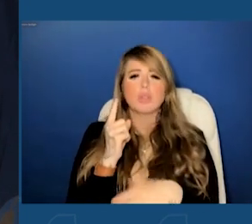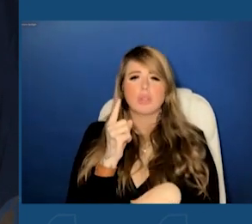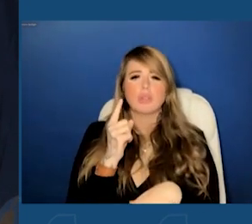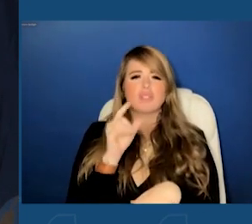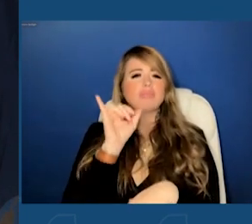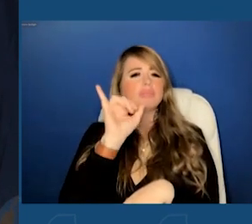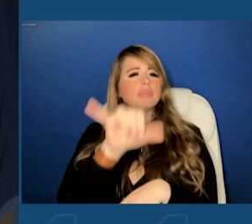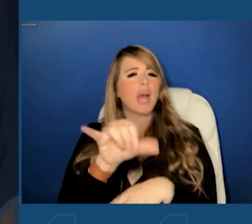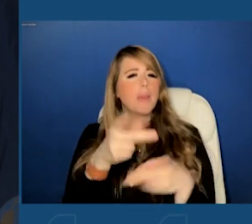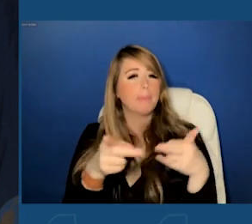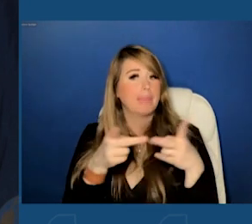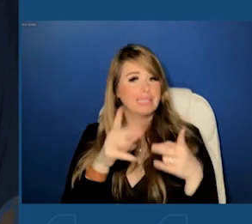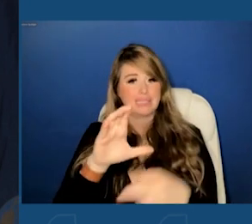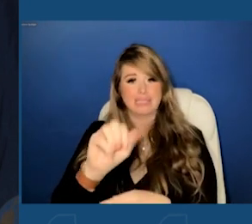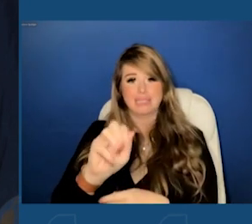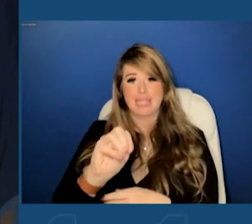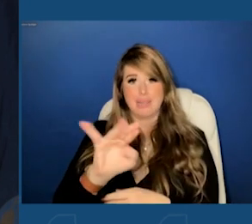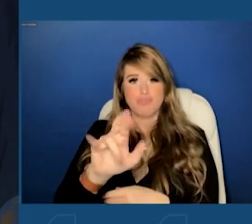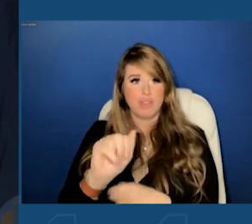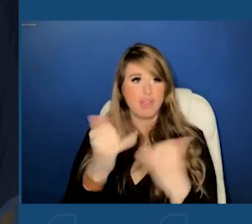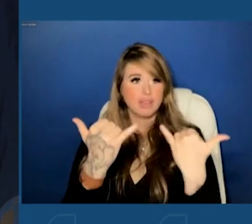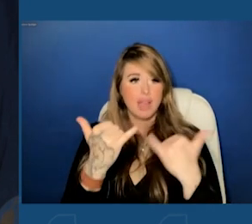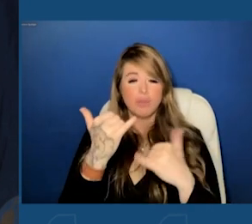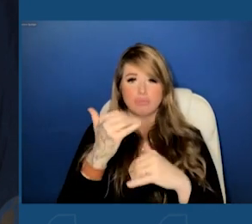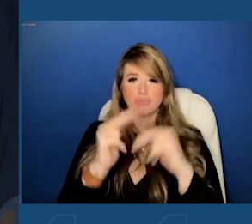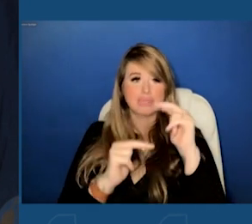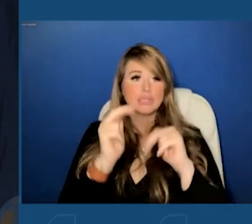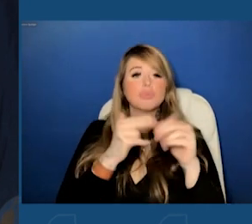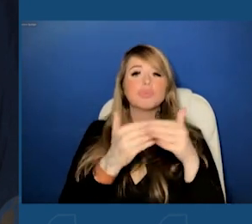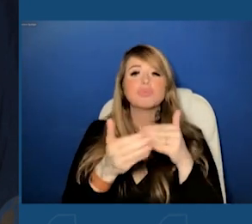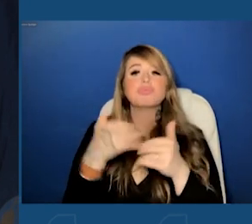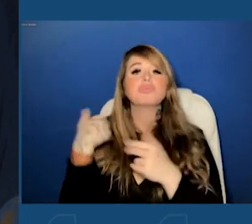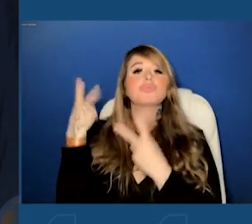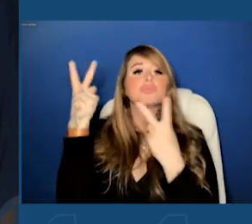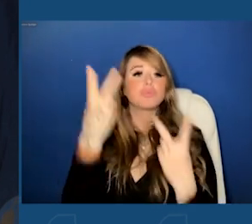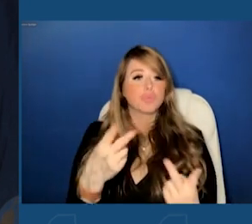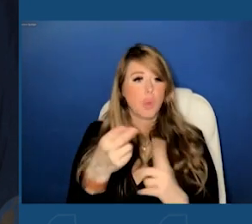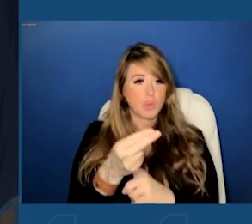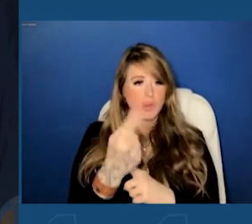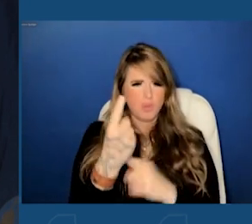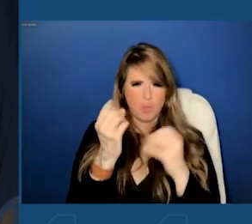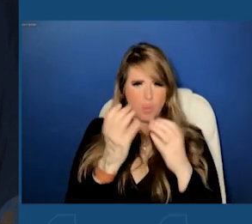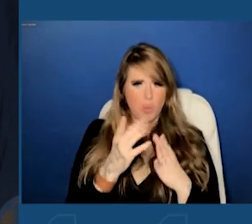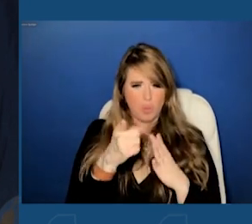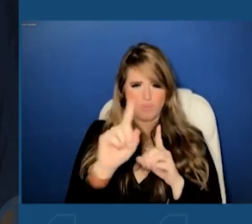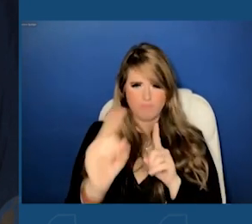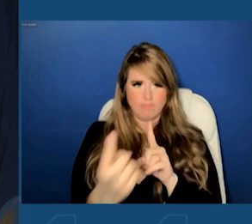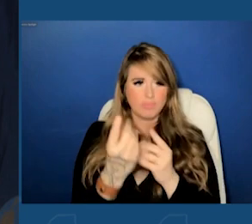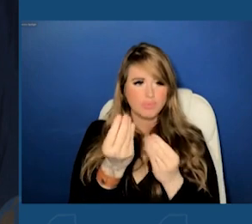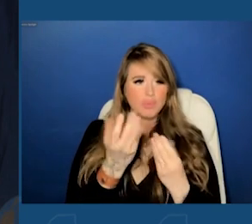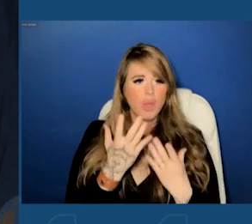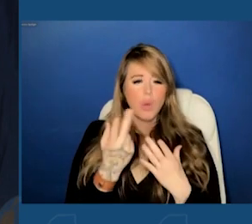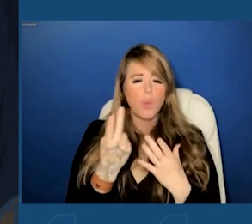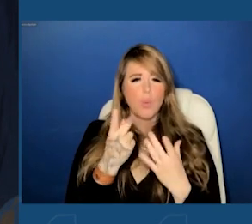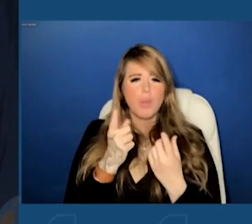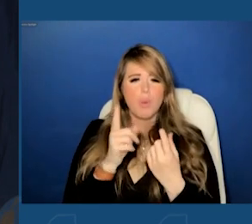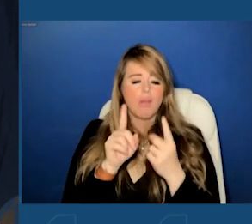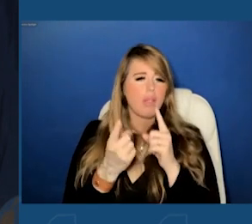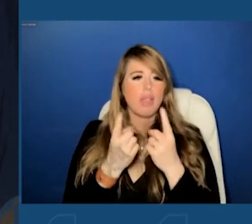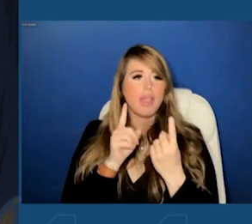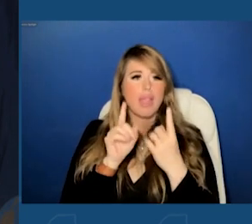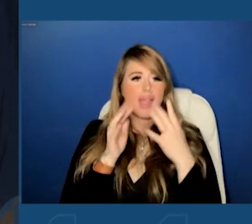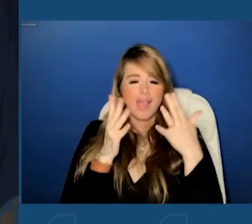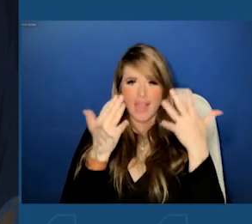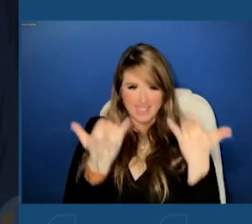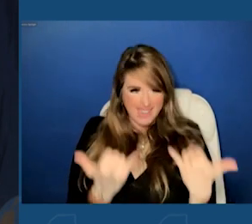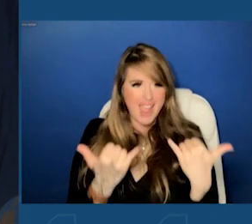built. While I was there, the owner said to me, 2 weeks ago we were tripping over one another, and here we are now, we